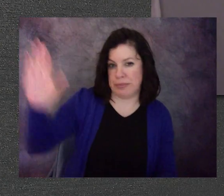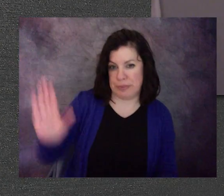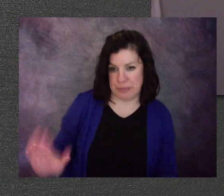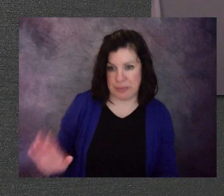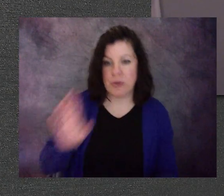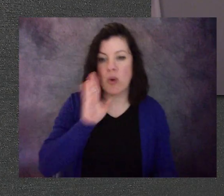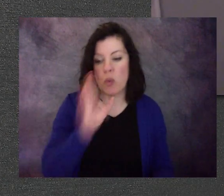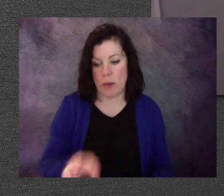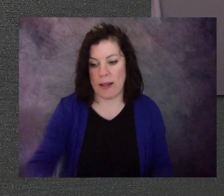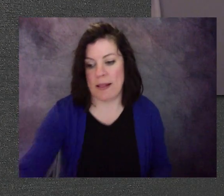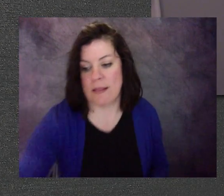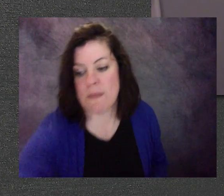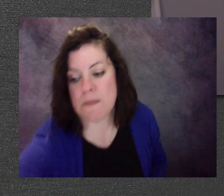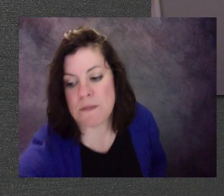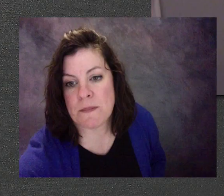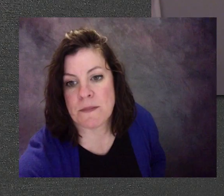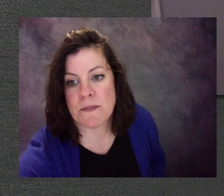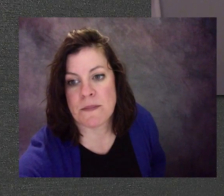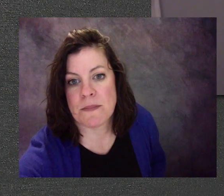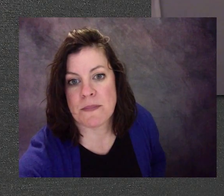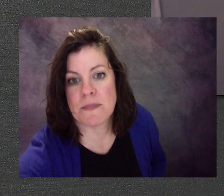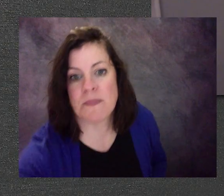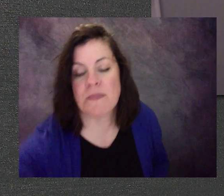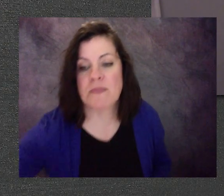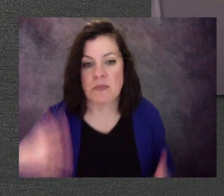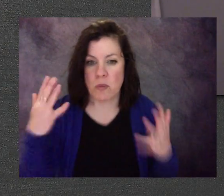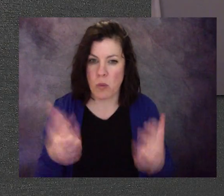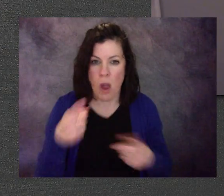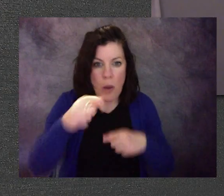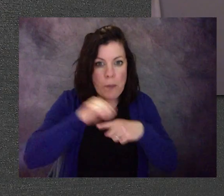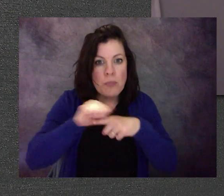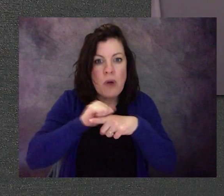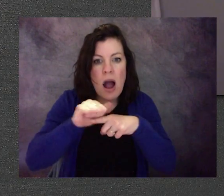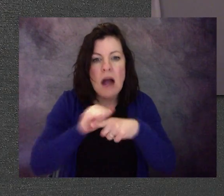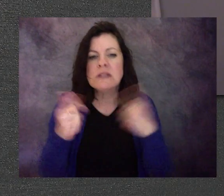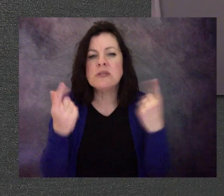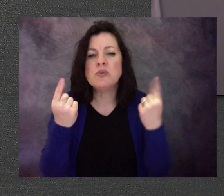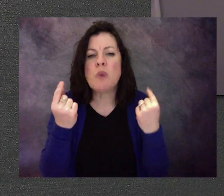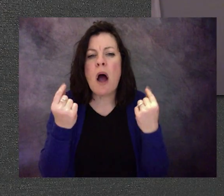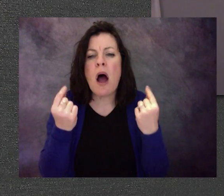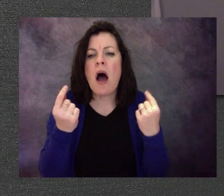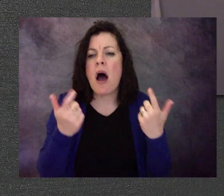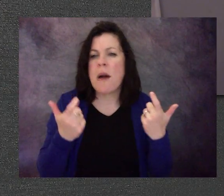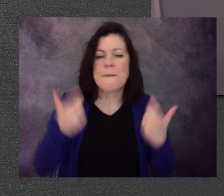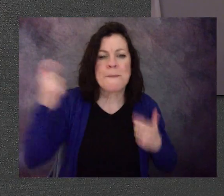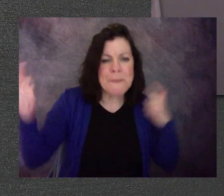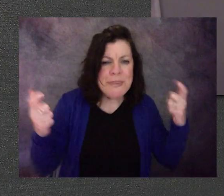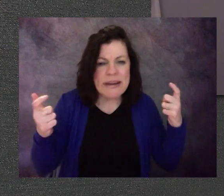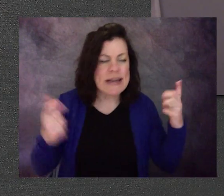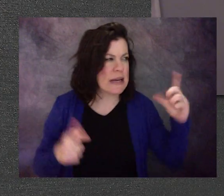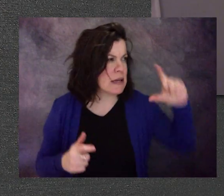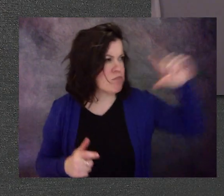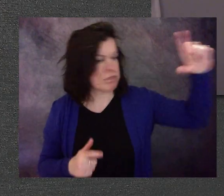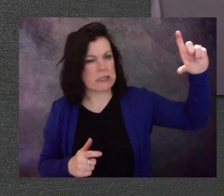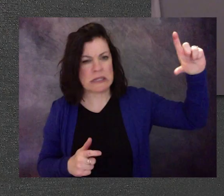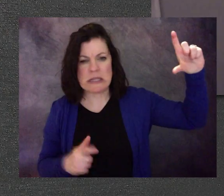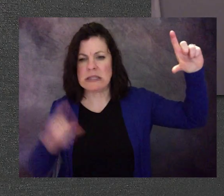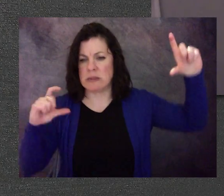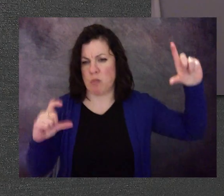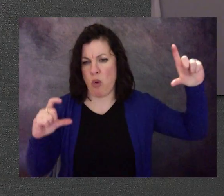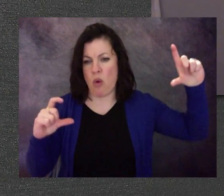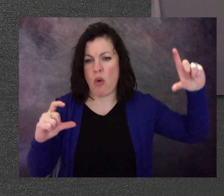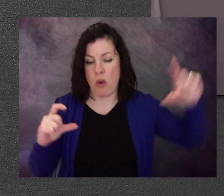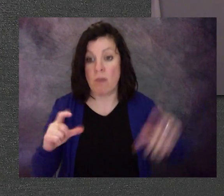to know which ones are the big ones and which ones are the little ones, so that when I'm writing my name, or I'm writing your name